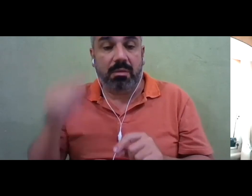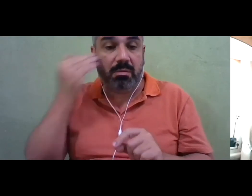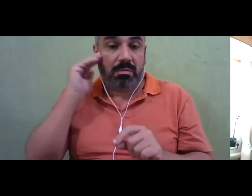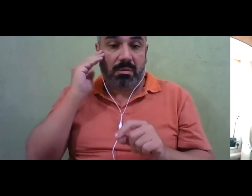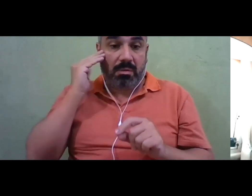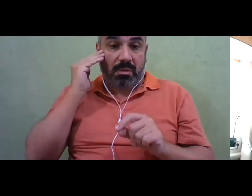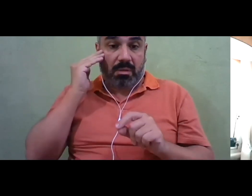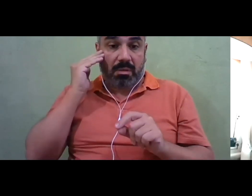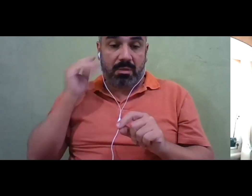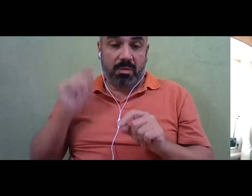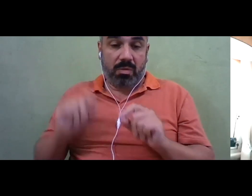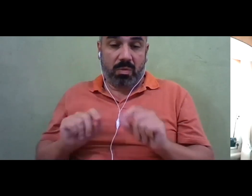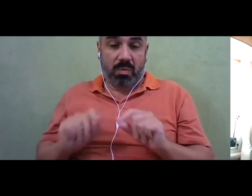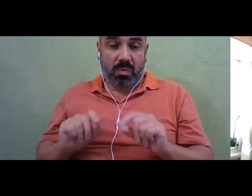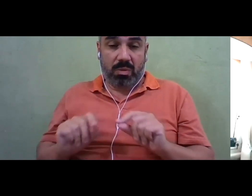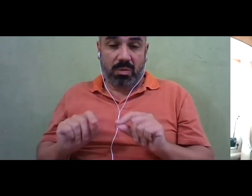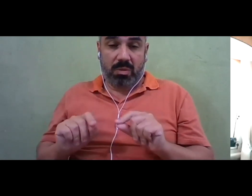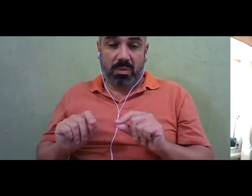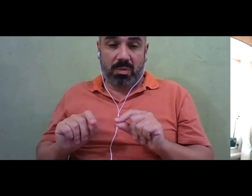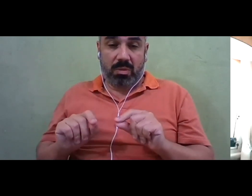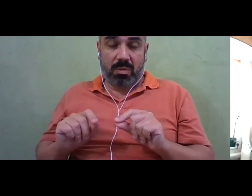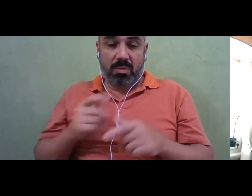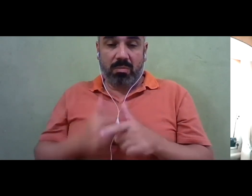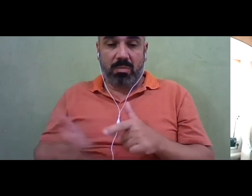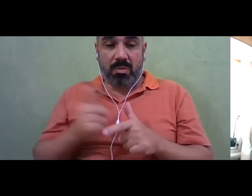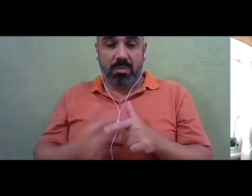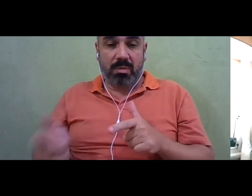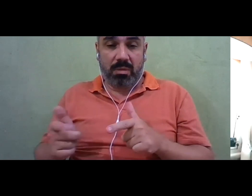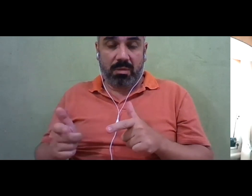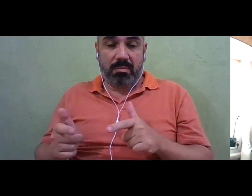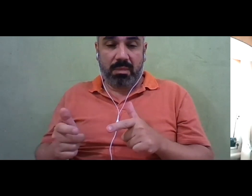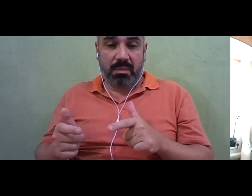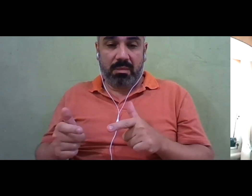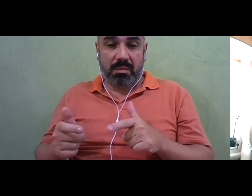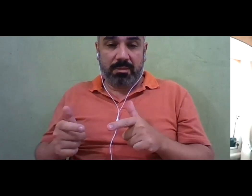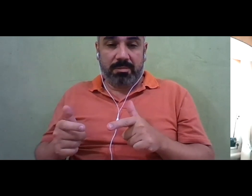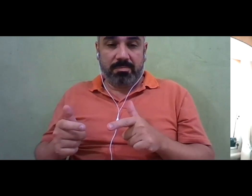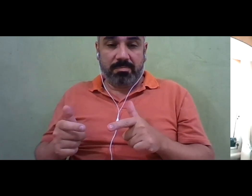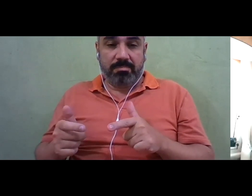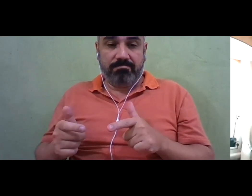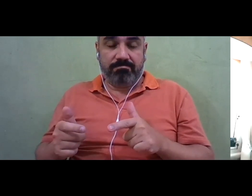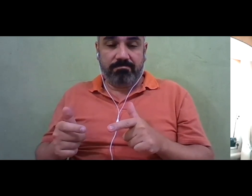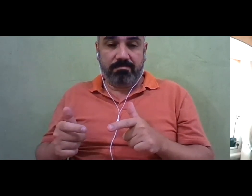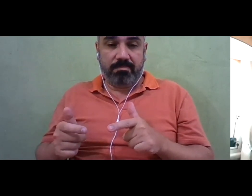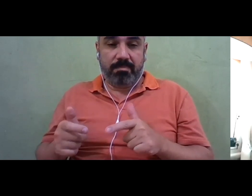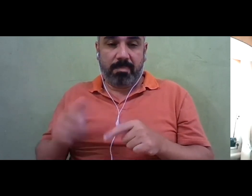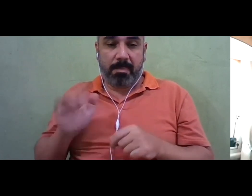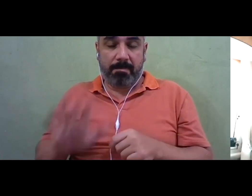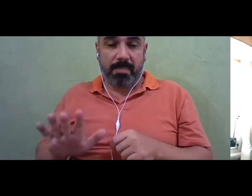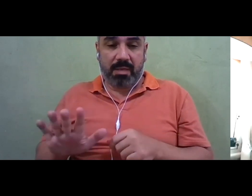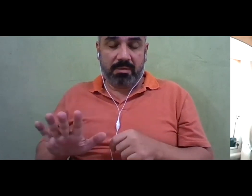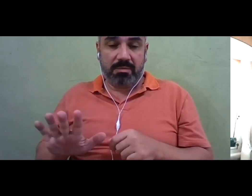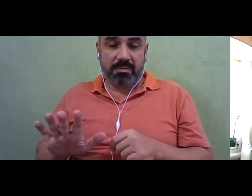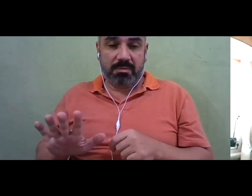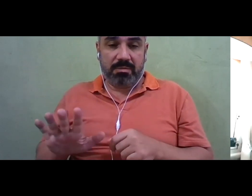look back and tell history what the problem was. You have to listen to it, you know, and you have to listen critically. You